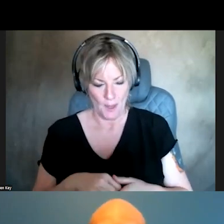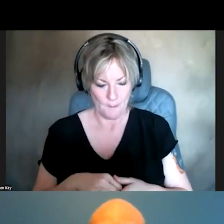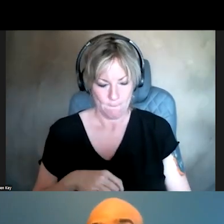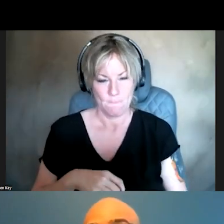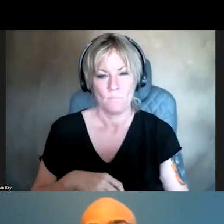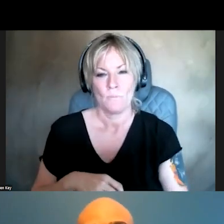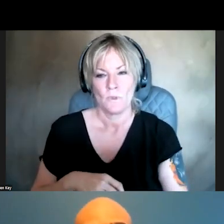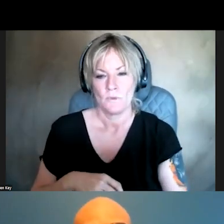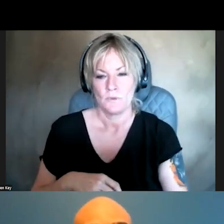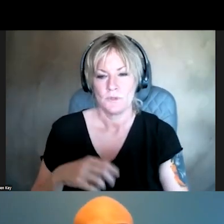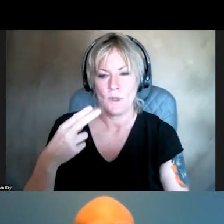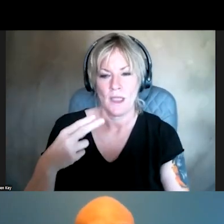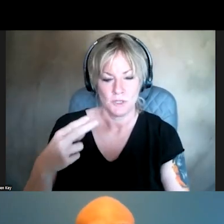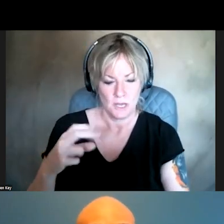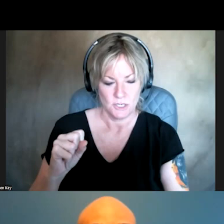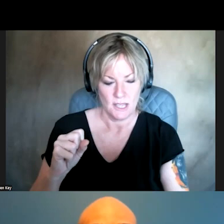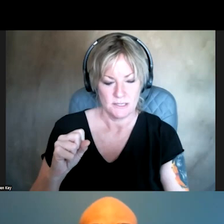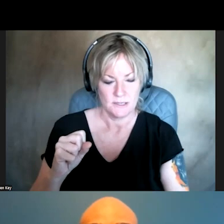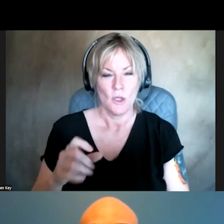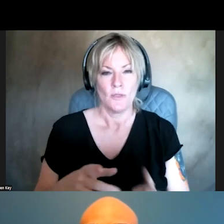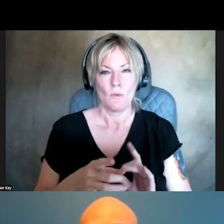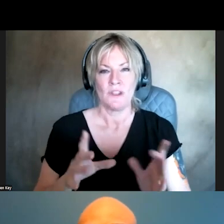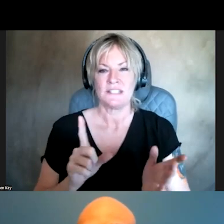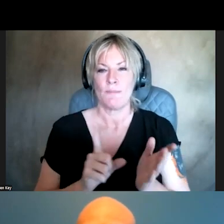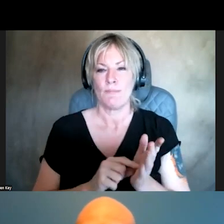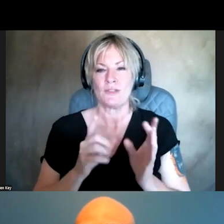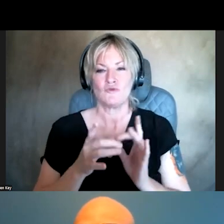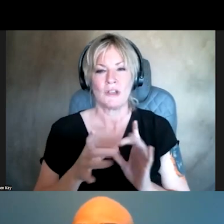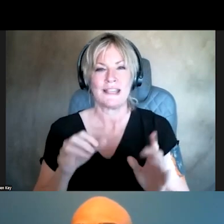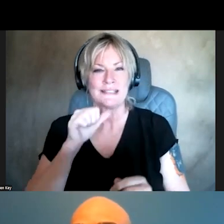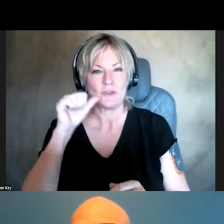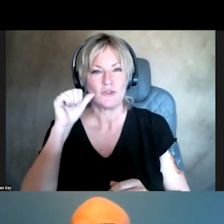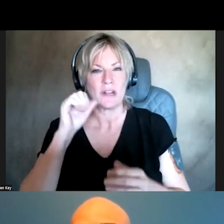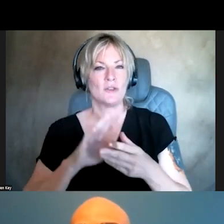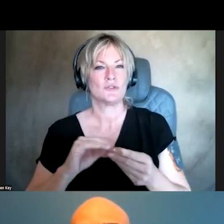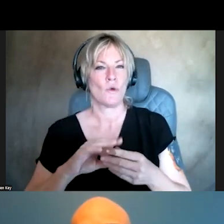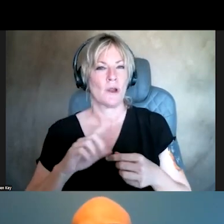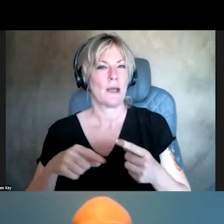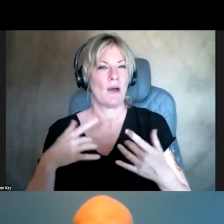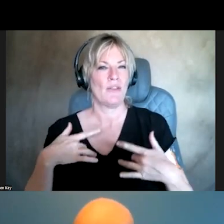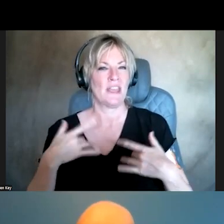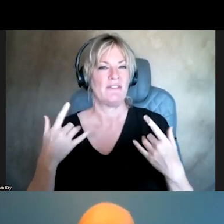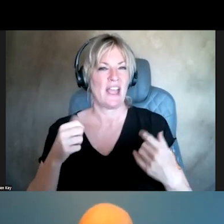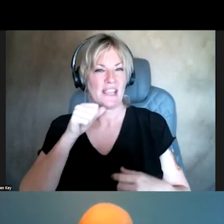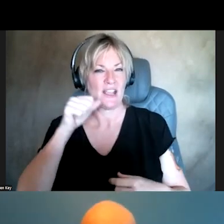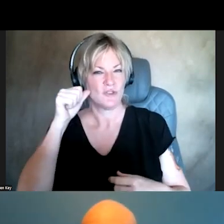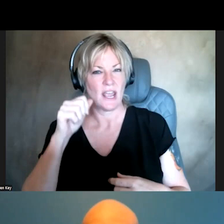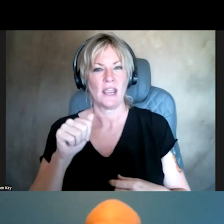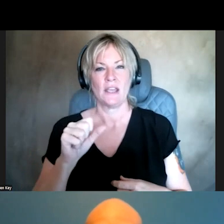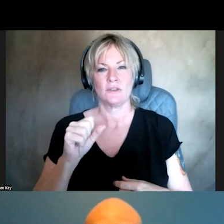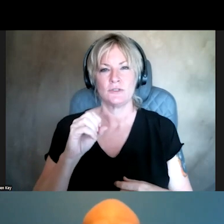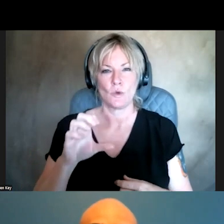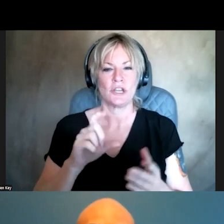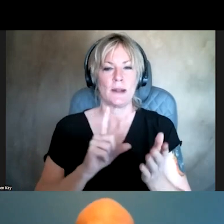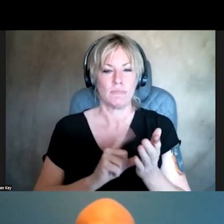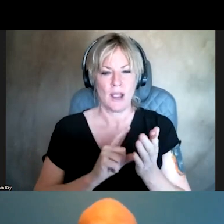So HHS released a press release yesterday. There was a story about the event yesterday. Associated Press did a story about it. It's